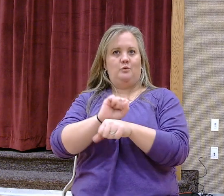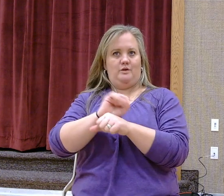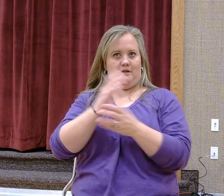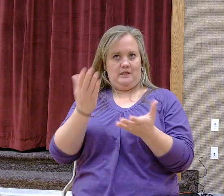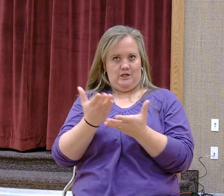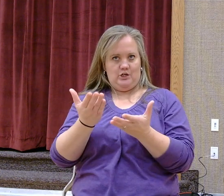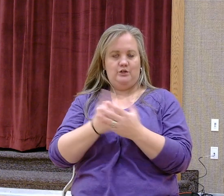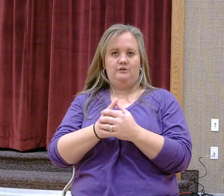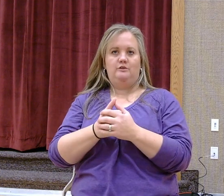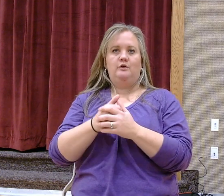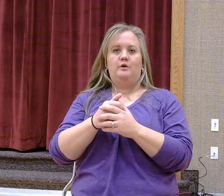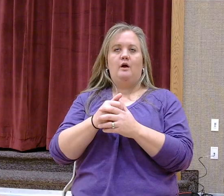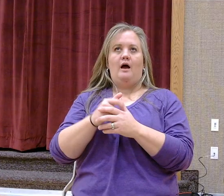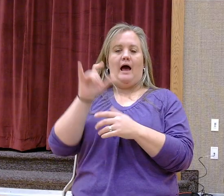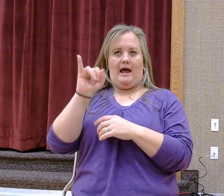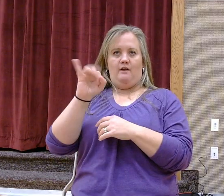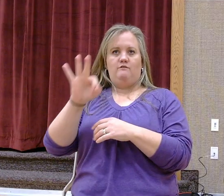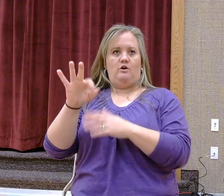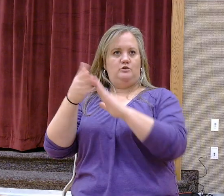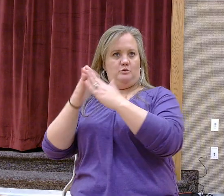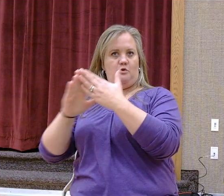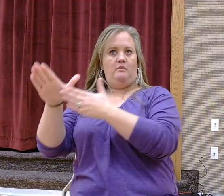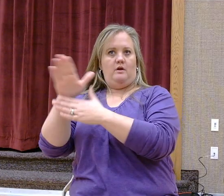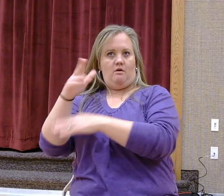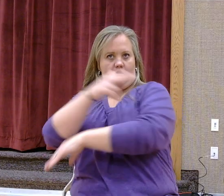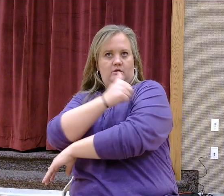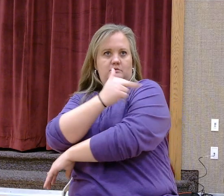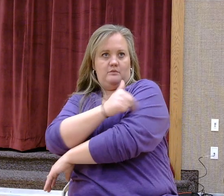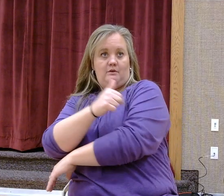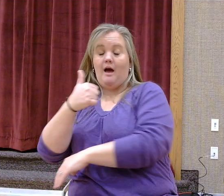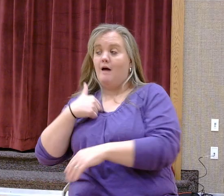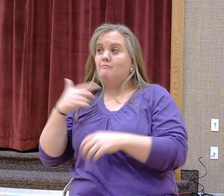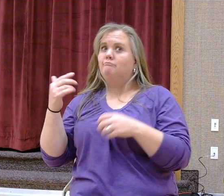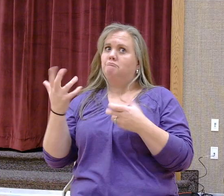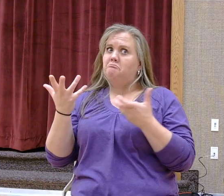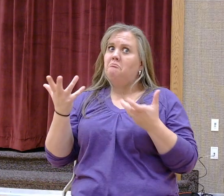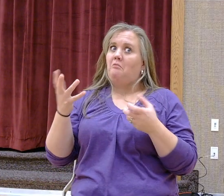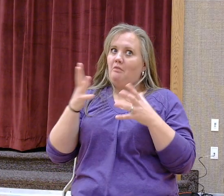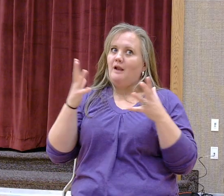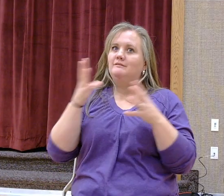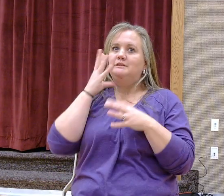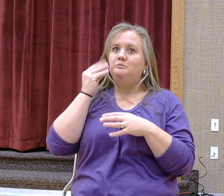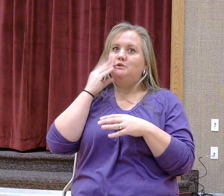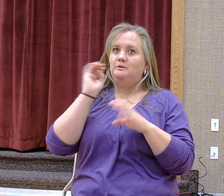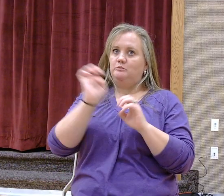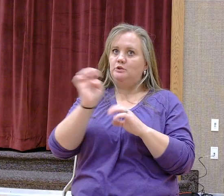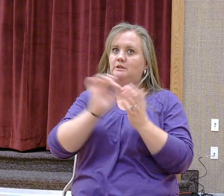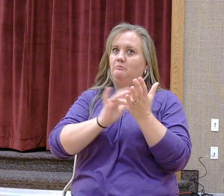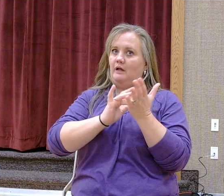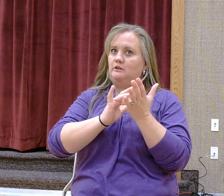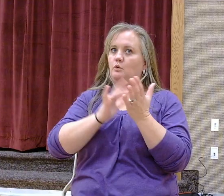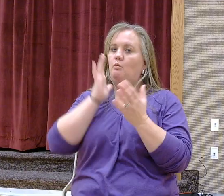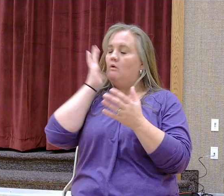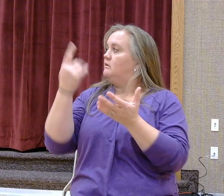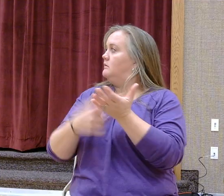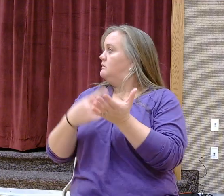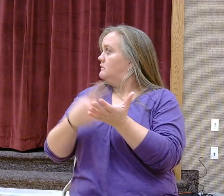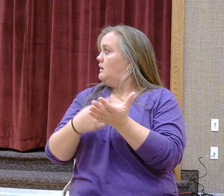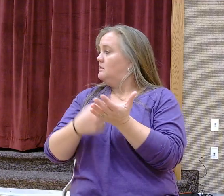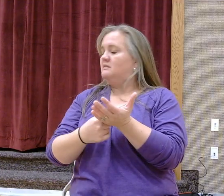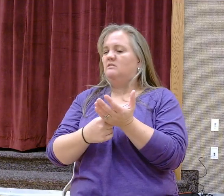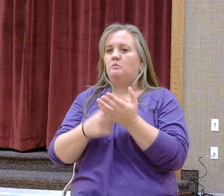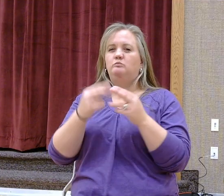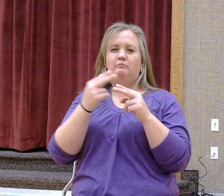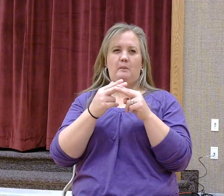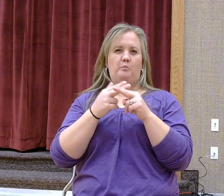Community Hospital. So I do have quite a bit of experience in emergency medicine. Again, we're going to kind of go over some